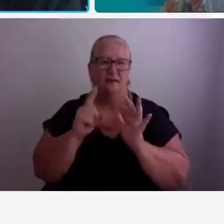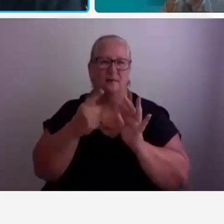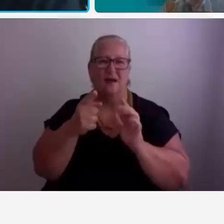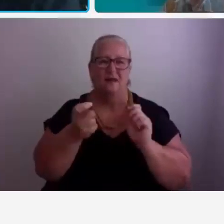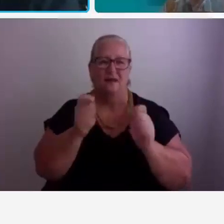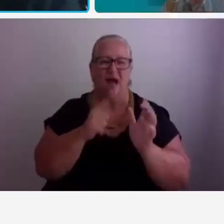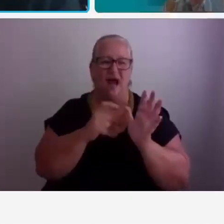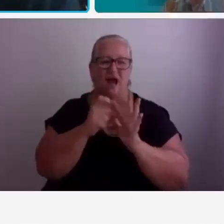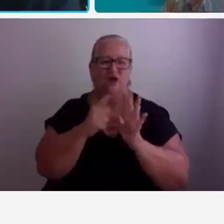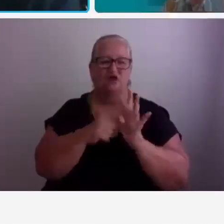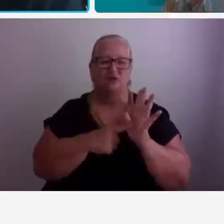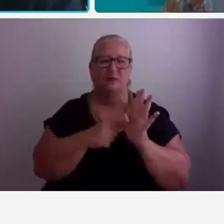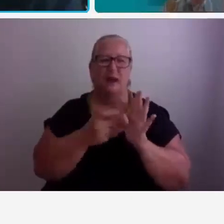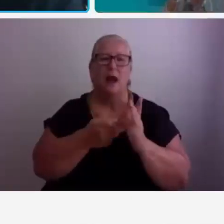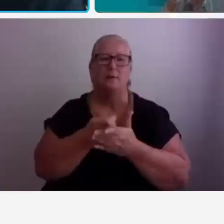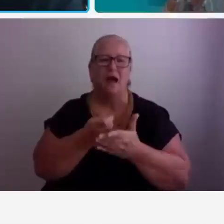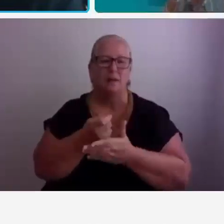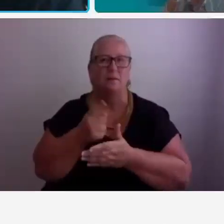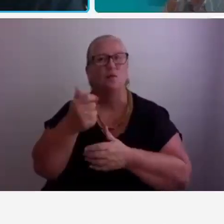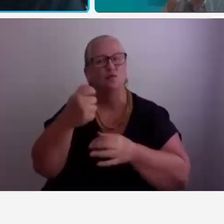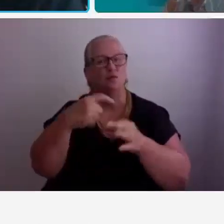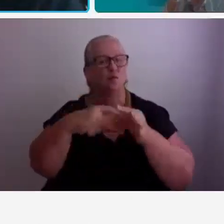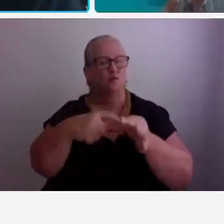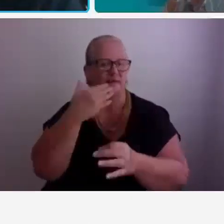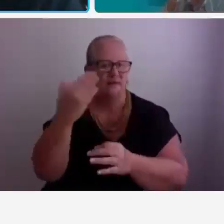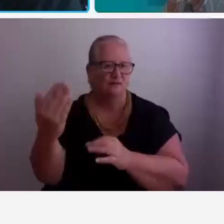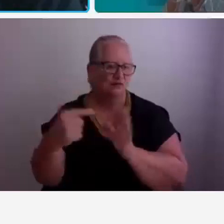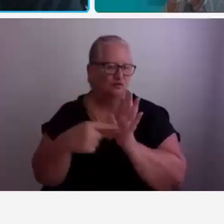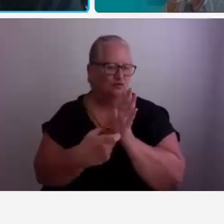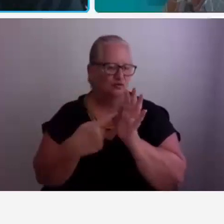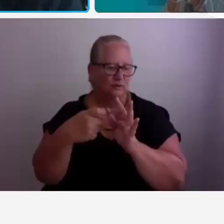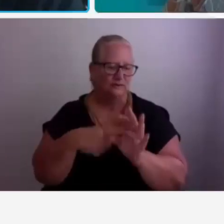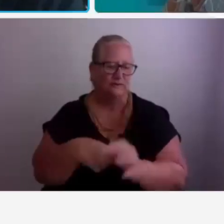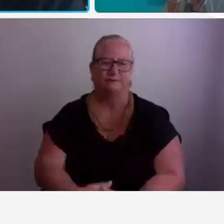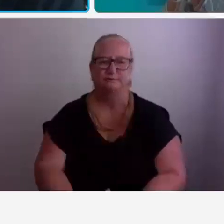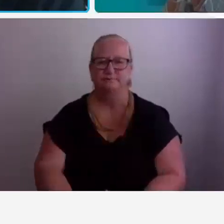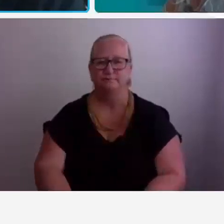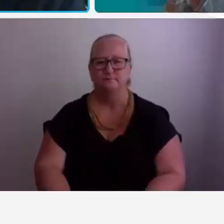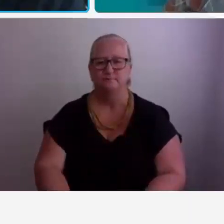period before assessment. But that's a good question, Tracy, and we'll come back to you on that detail.